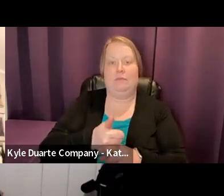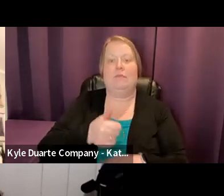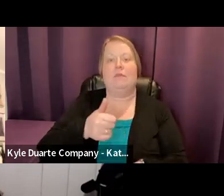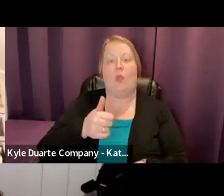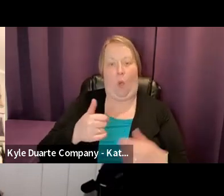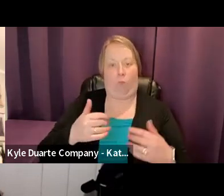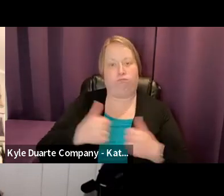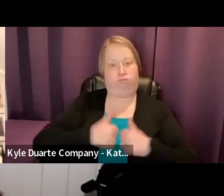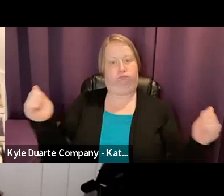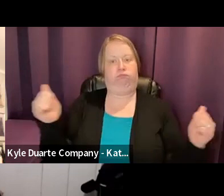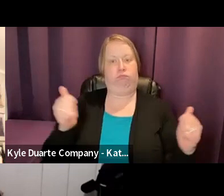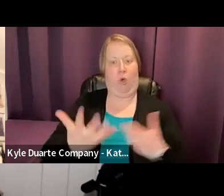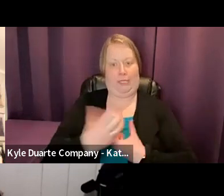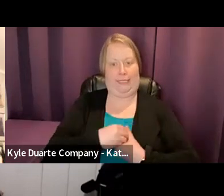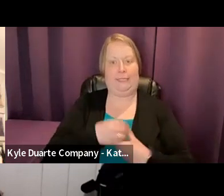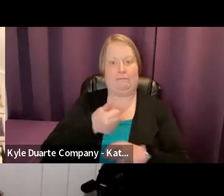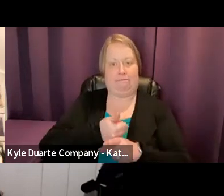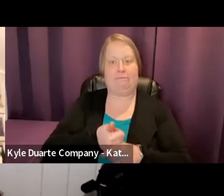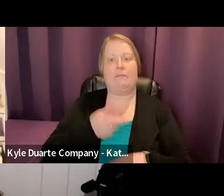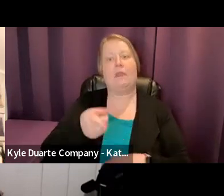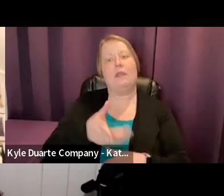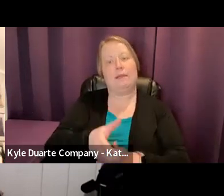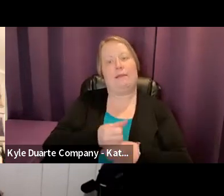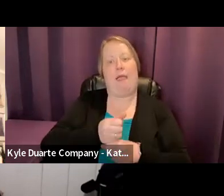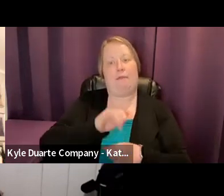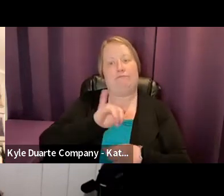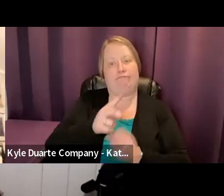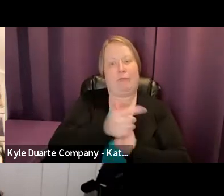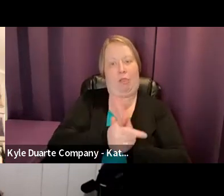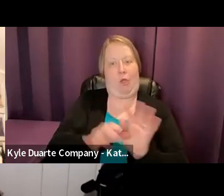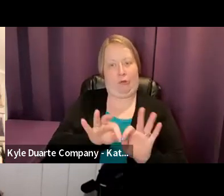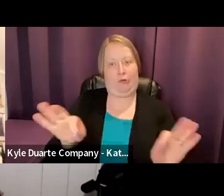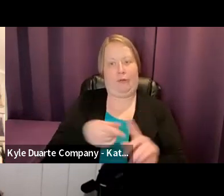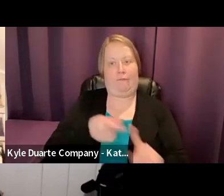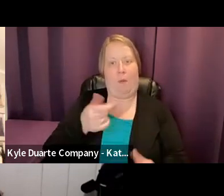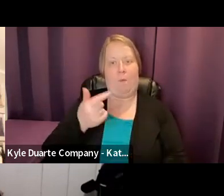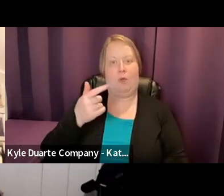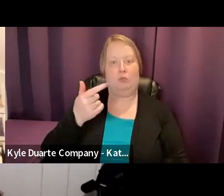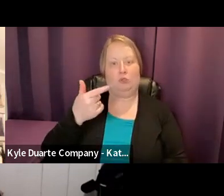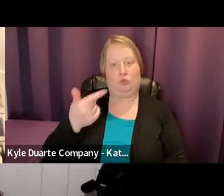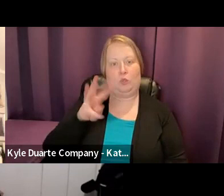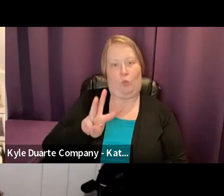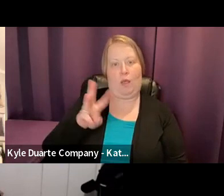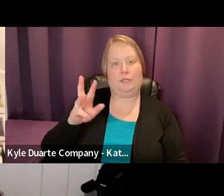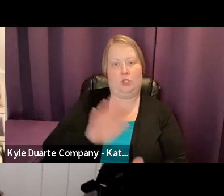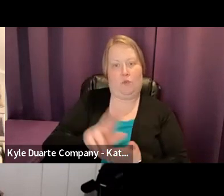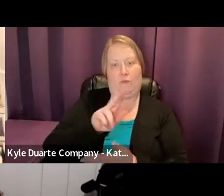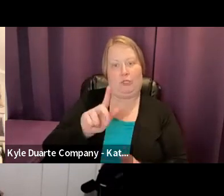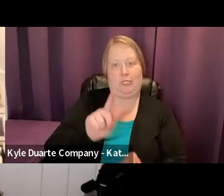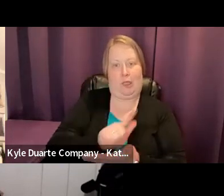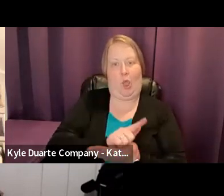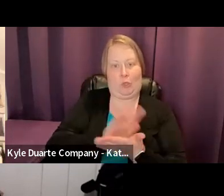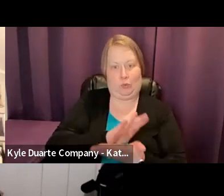JD from the George Washington University Law School. AJ is currently pursuing an